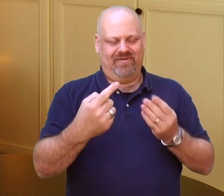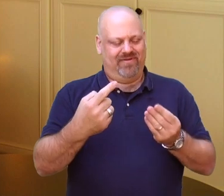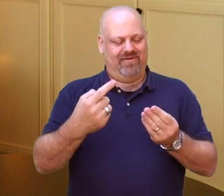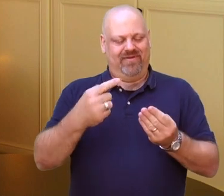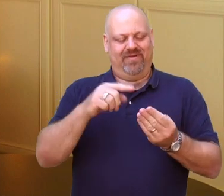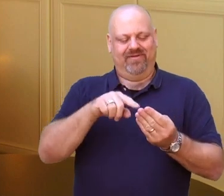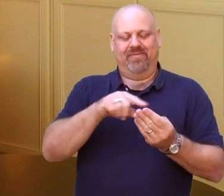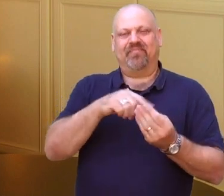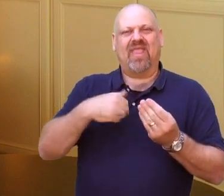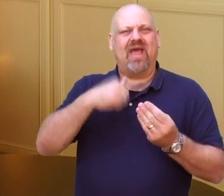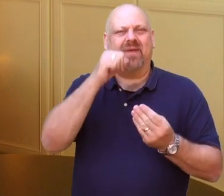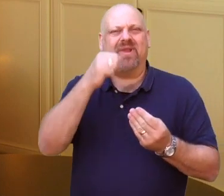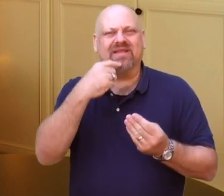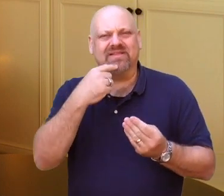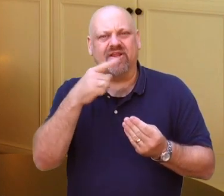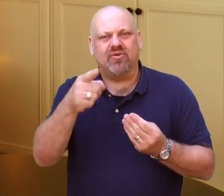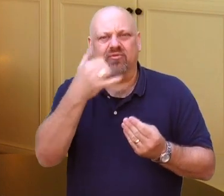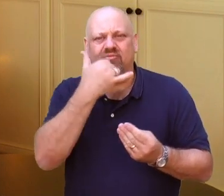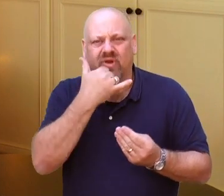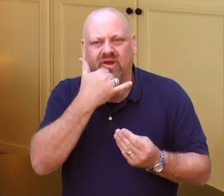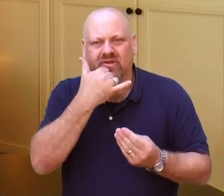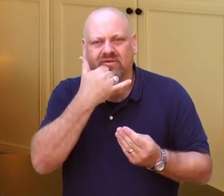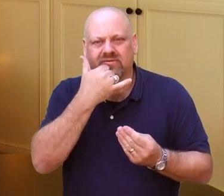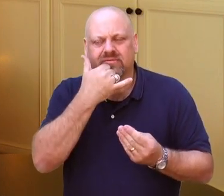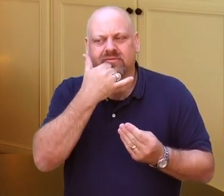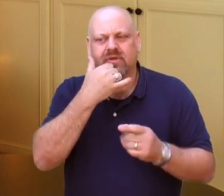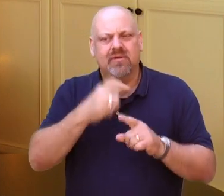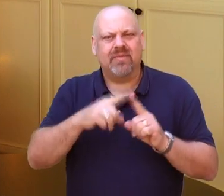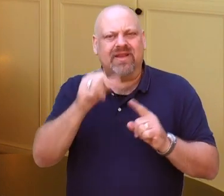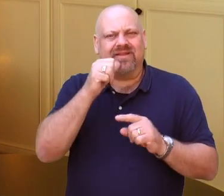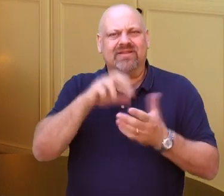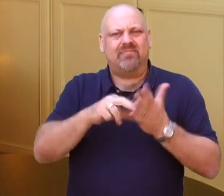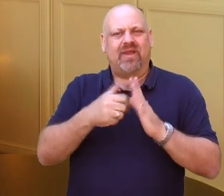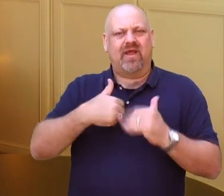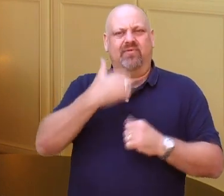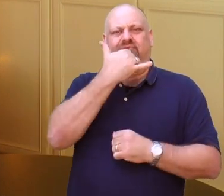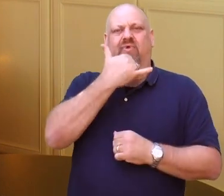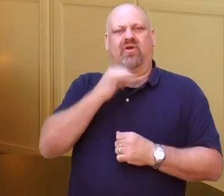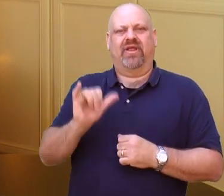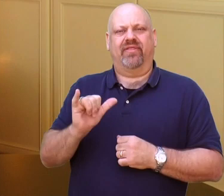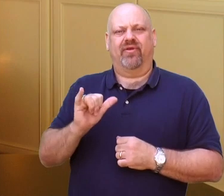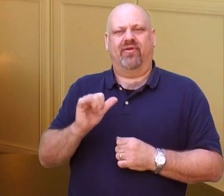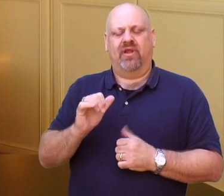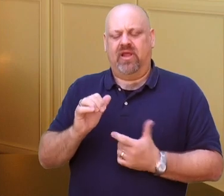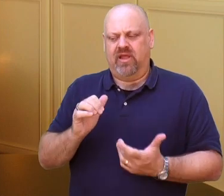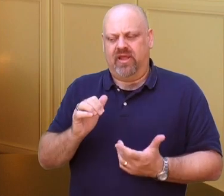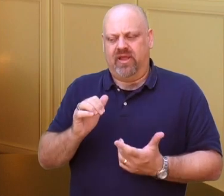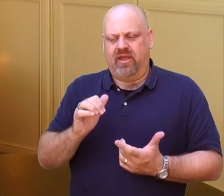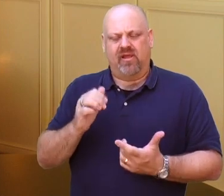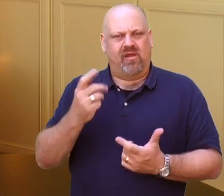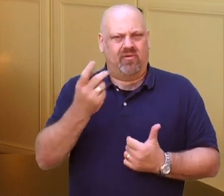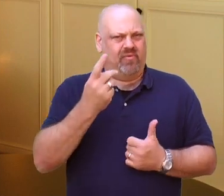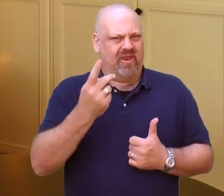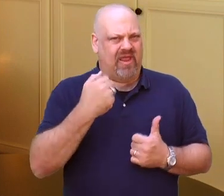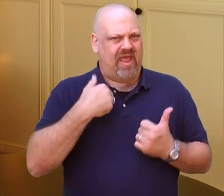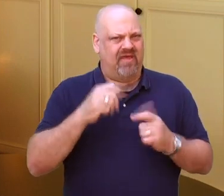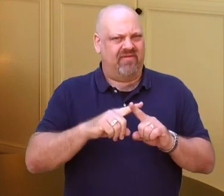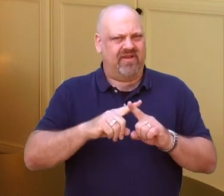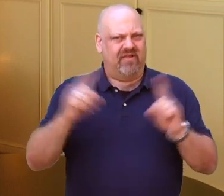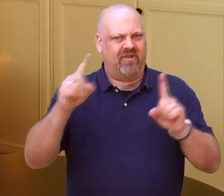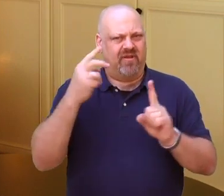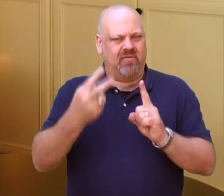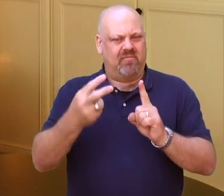opposite. You see, I'm not saying that you were wrong, but that doesn't mean that I was wrong. We just have